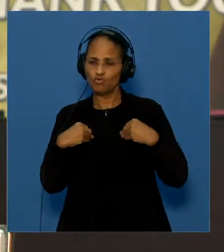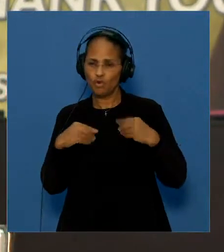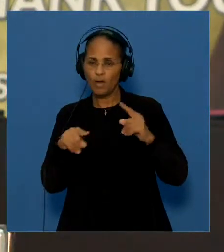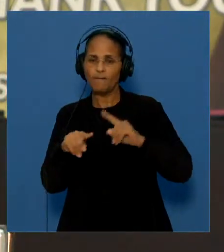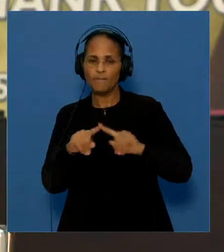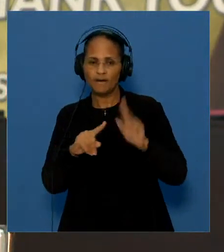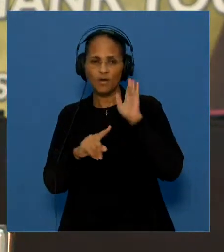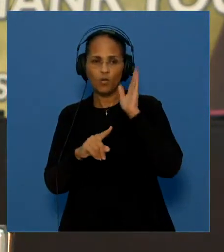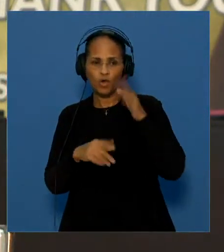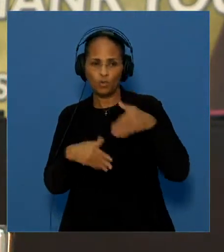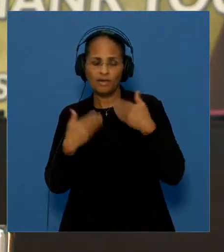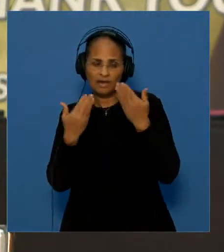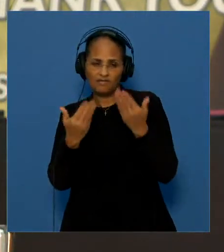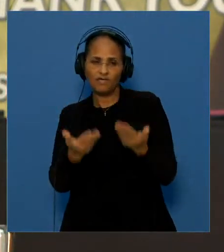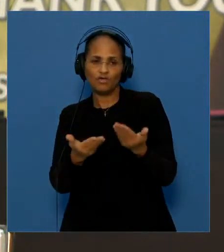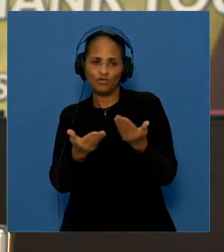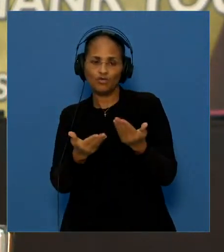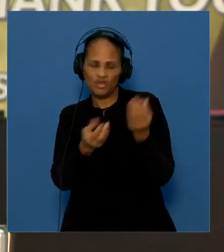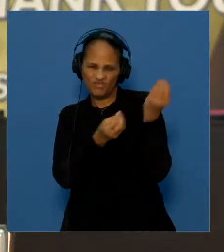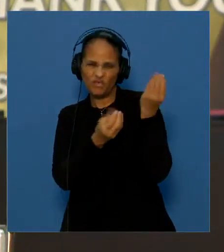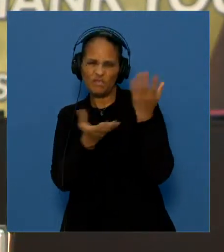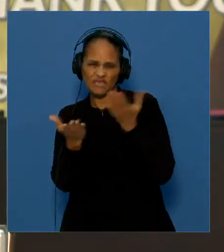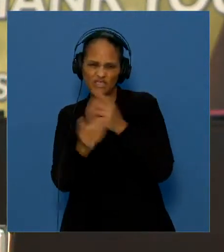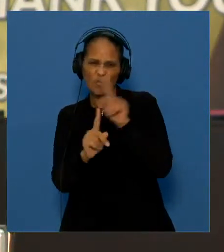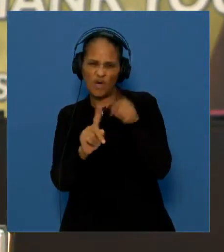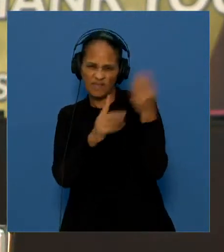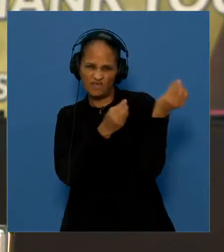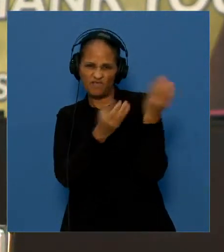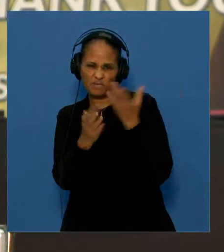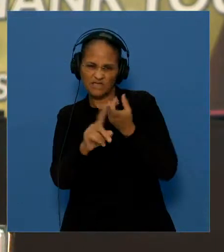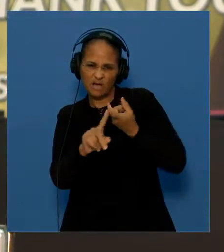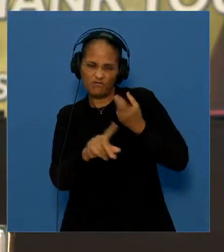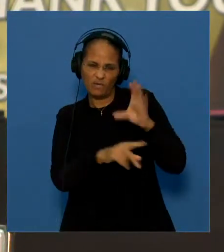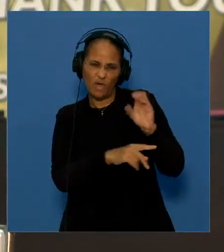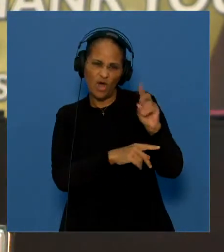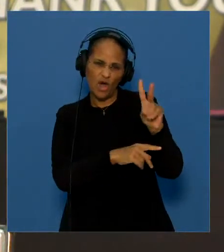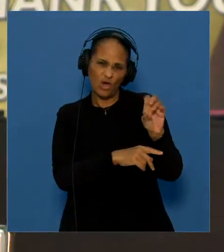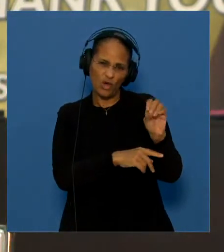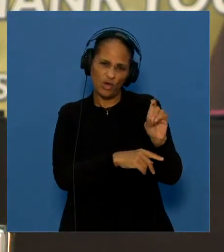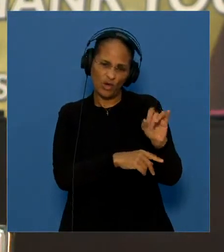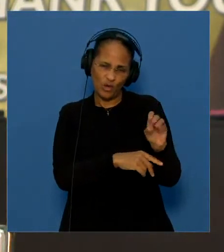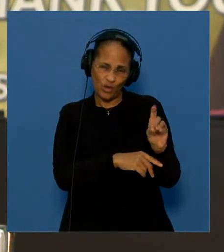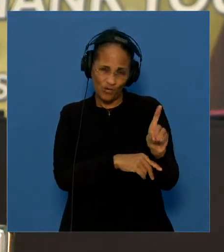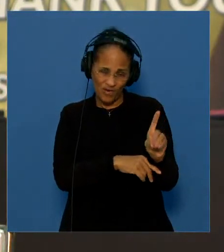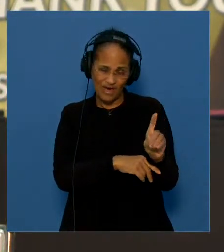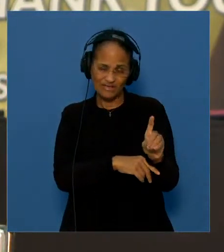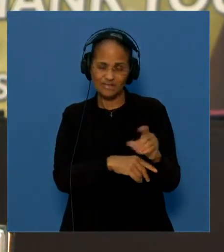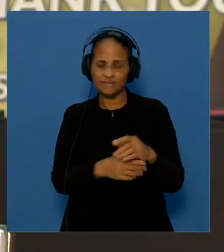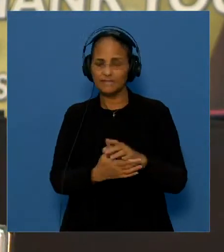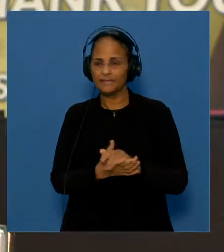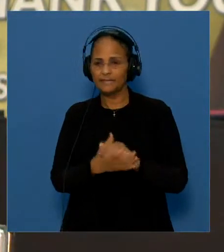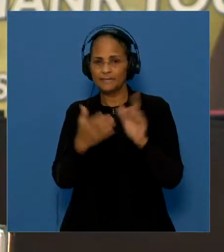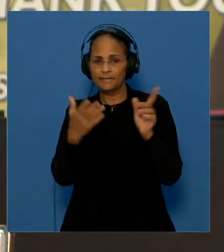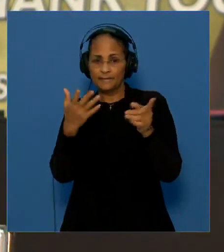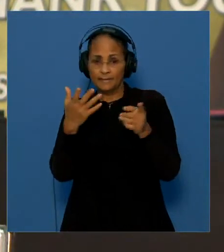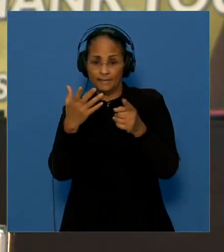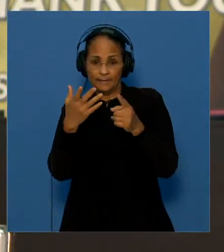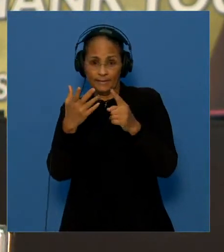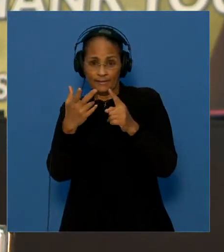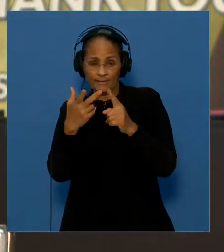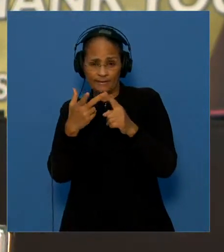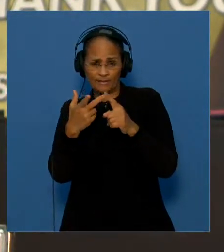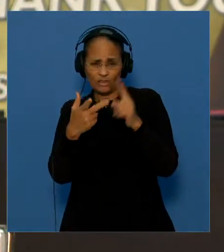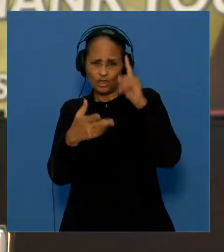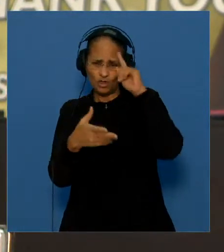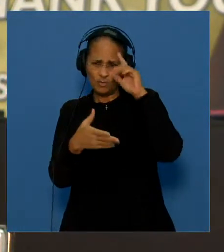providing public information as and when that information becomes available from COVAX. Okay. Do you believe there is too much